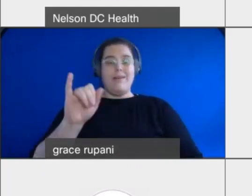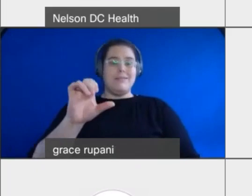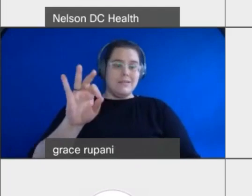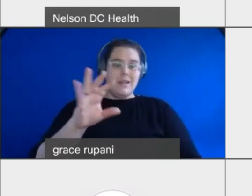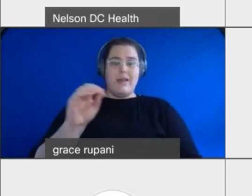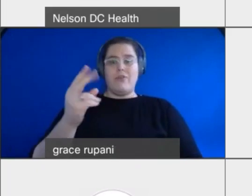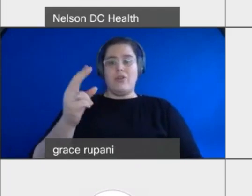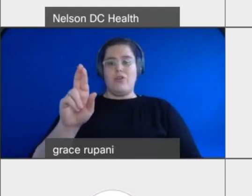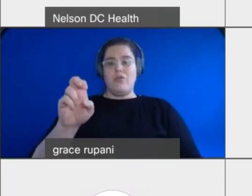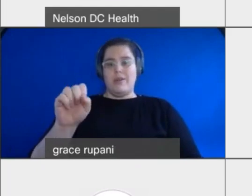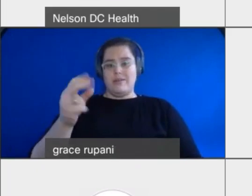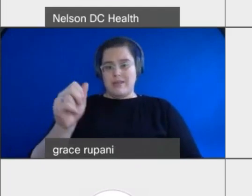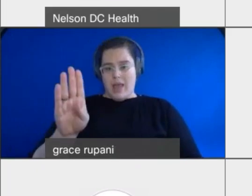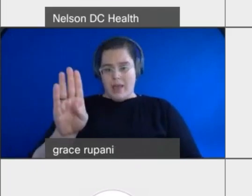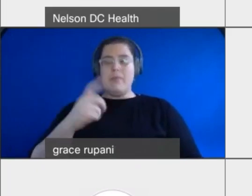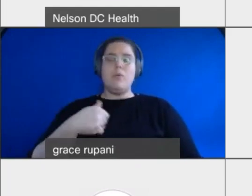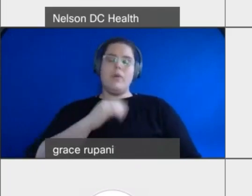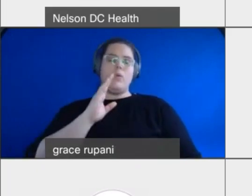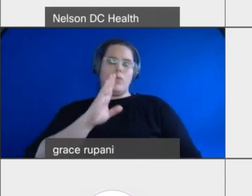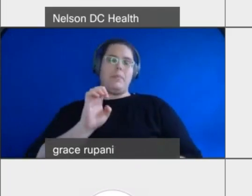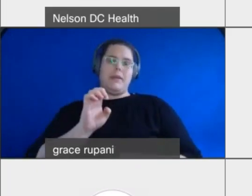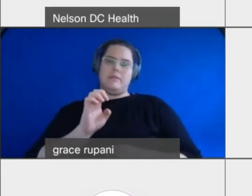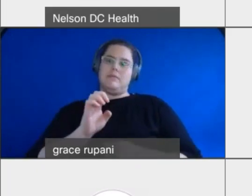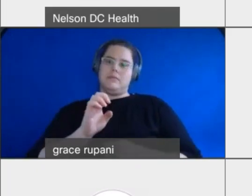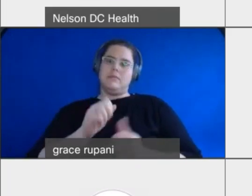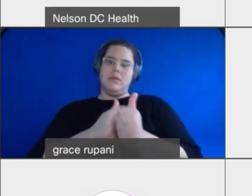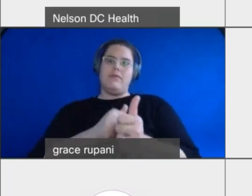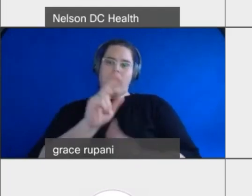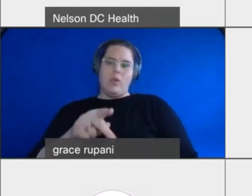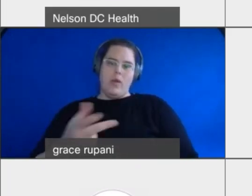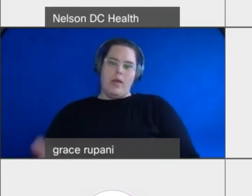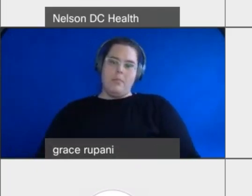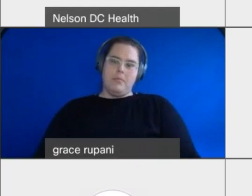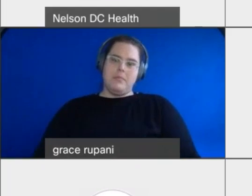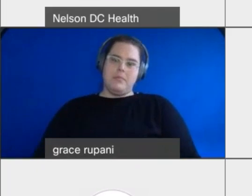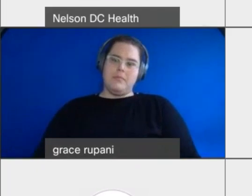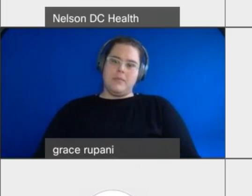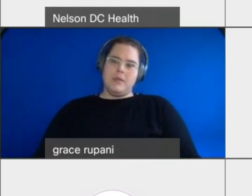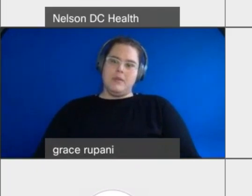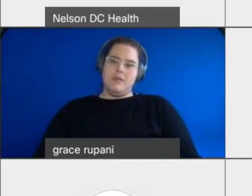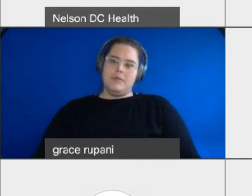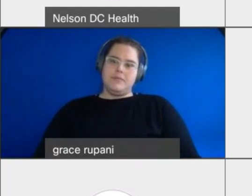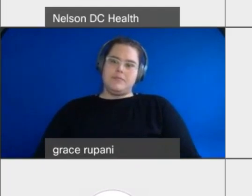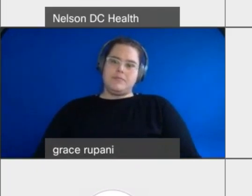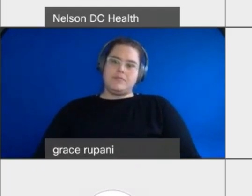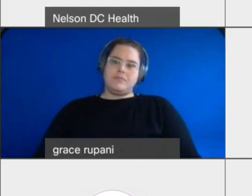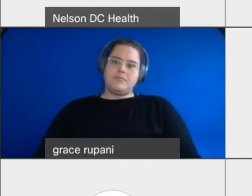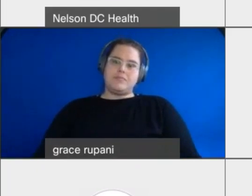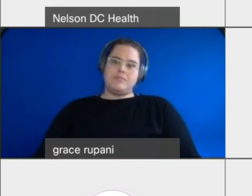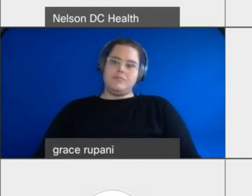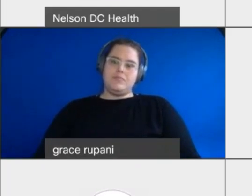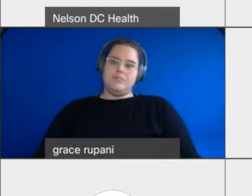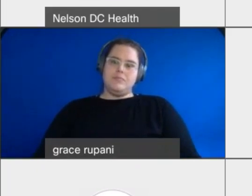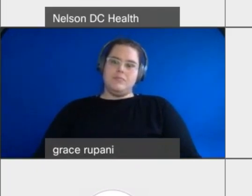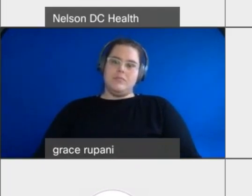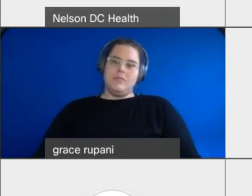residential habilitation. One of the questions we're asking is, are they interested in it and are they able to go out to get it?